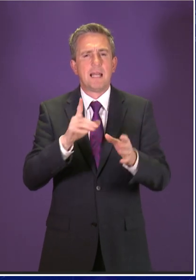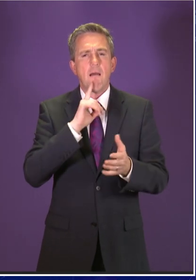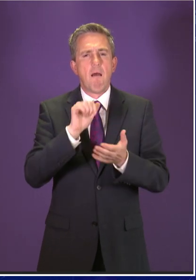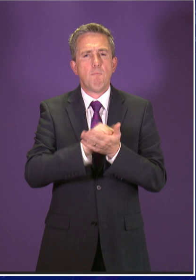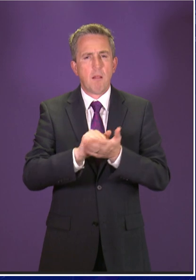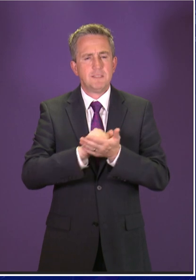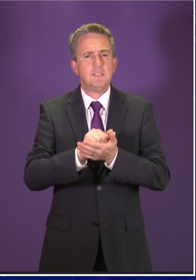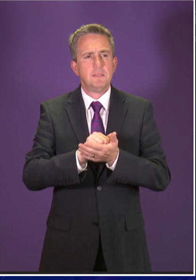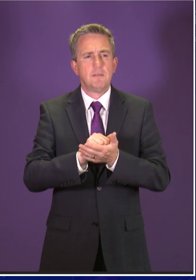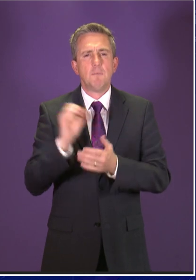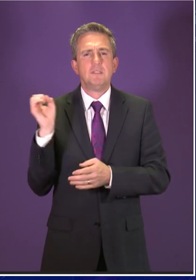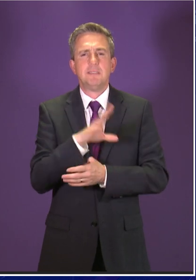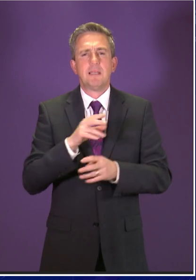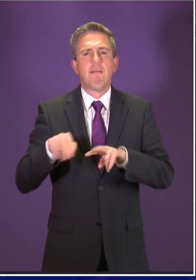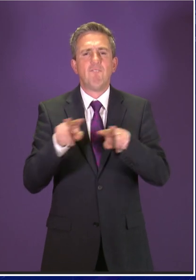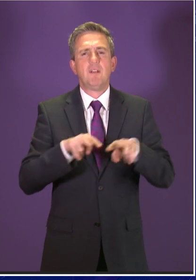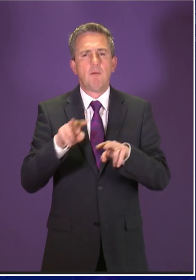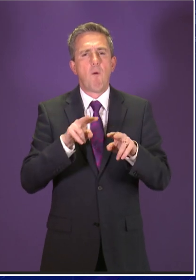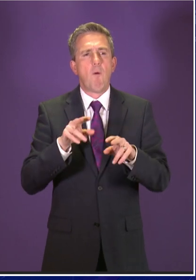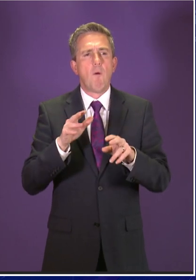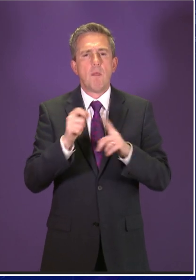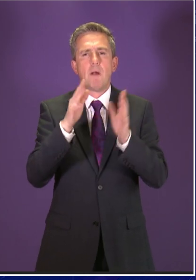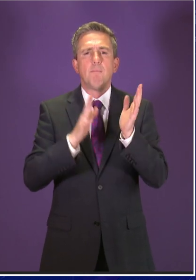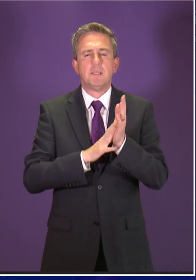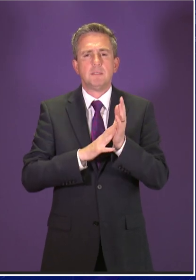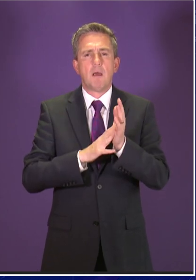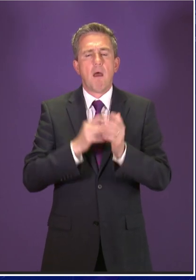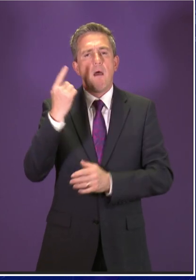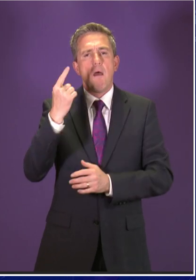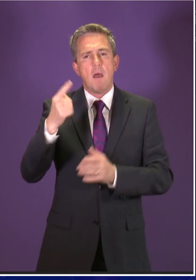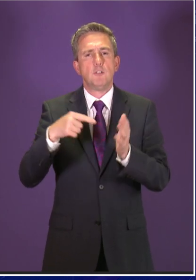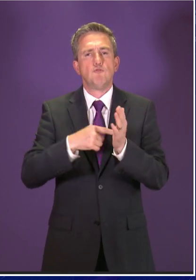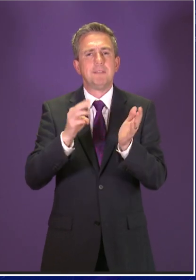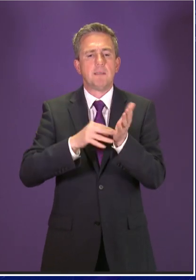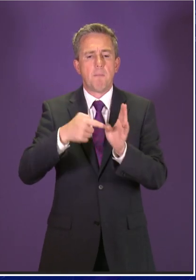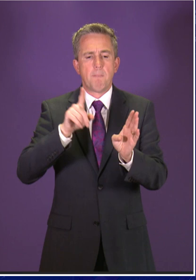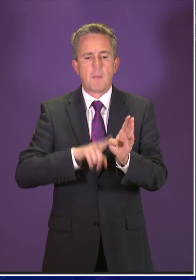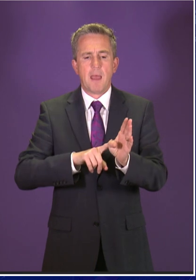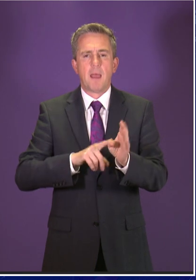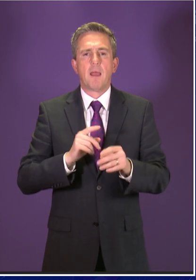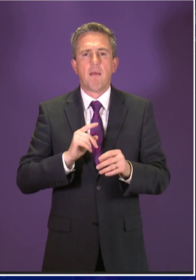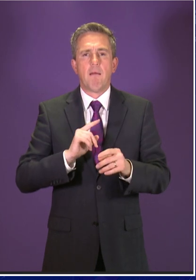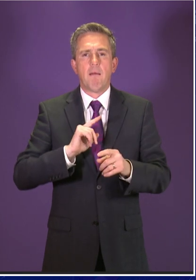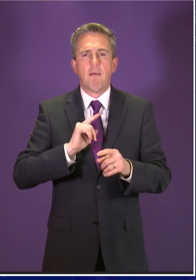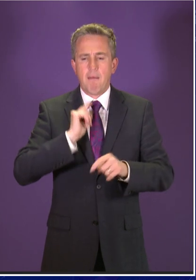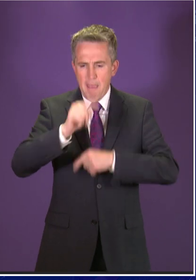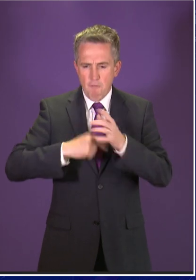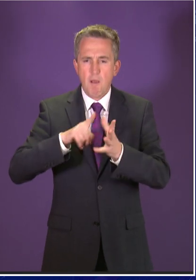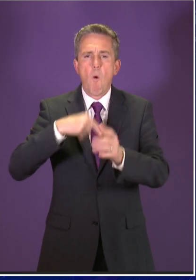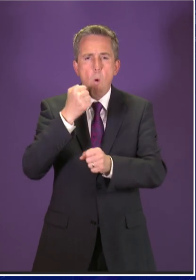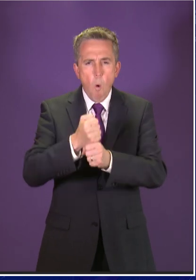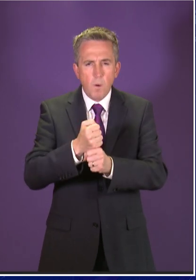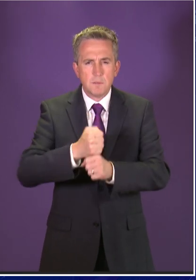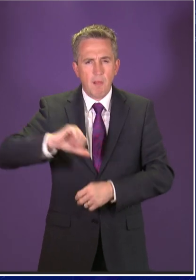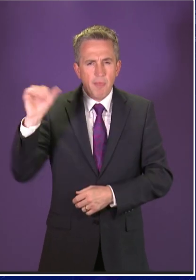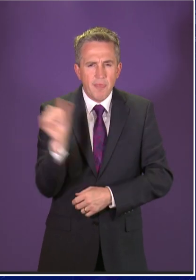a video message from the Prime Minister of the United Kingdom, the Right Honourable Theresa May. Every August, tens of thousands of